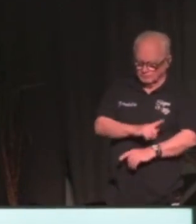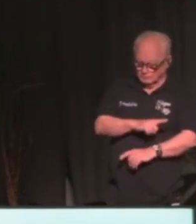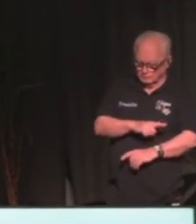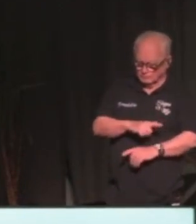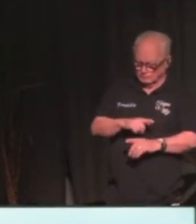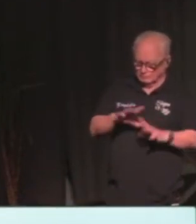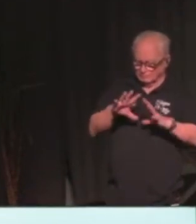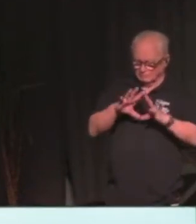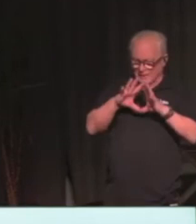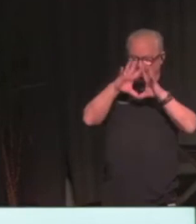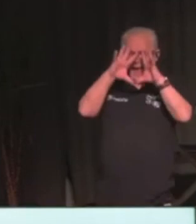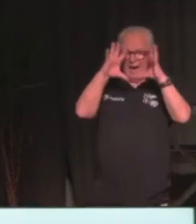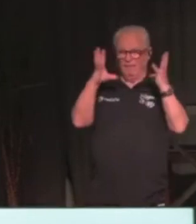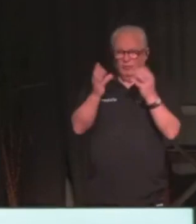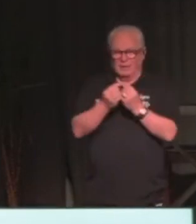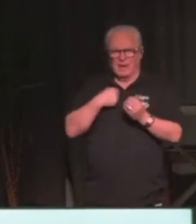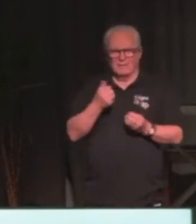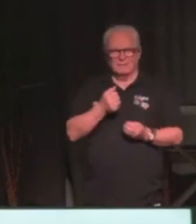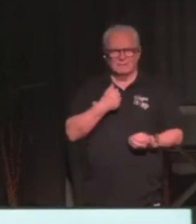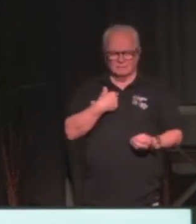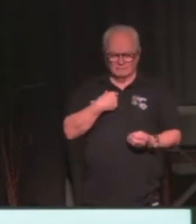everything I have